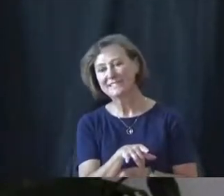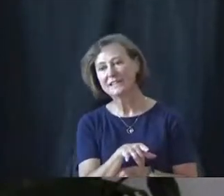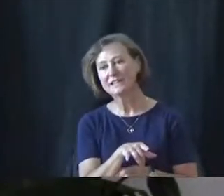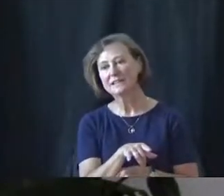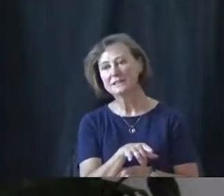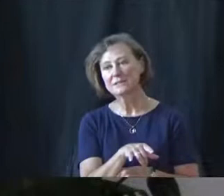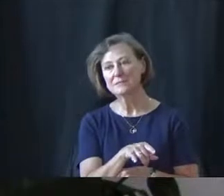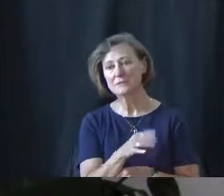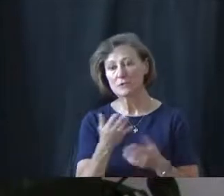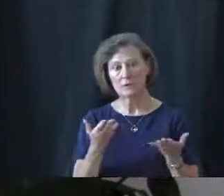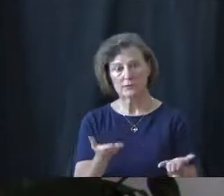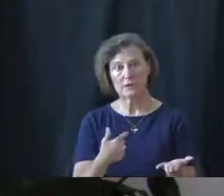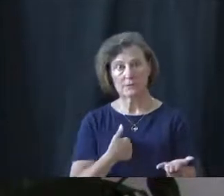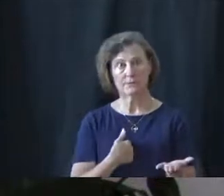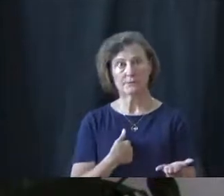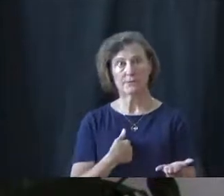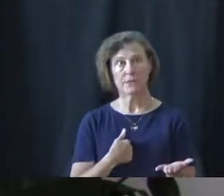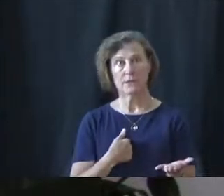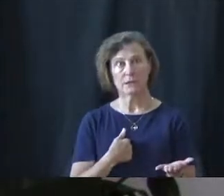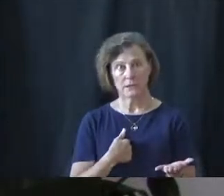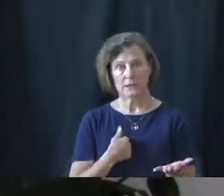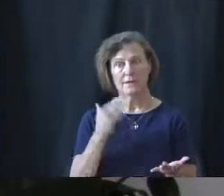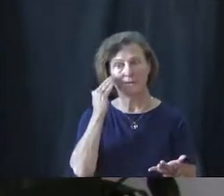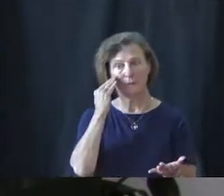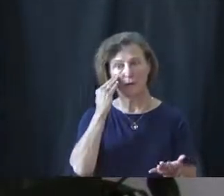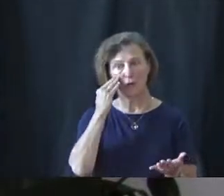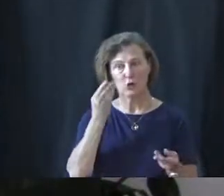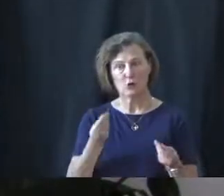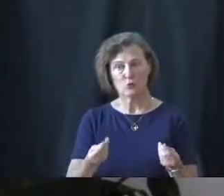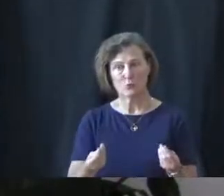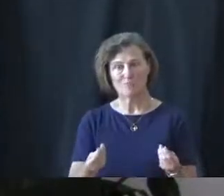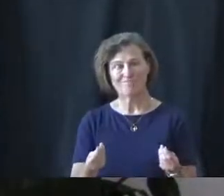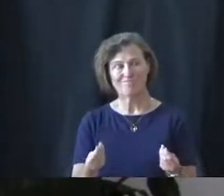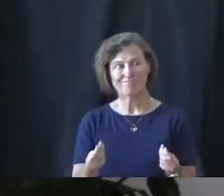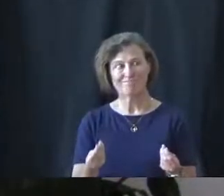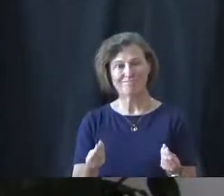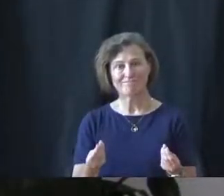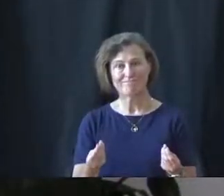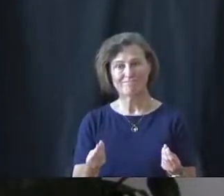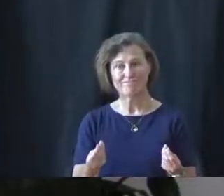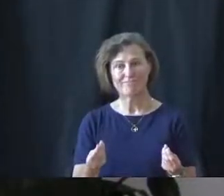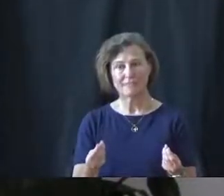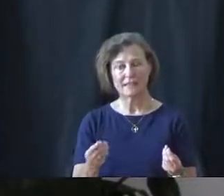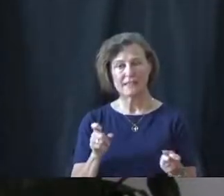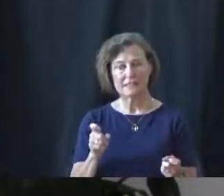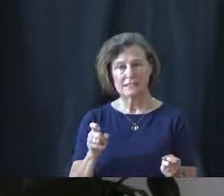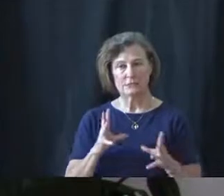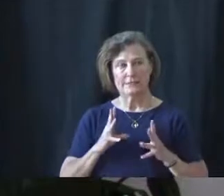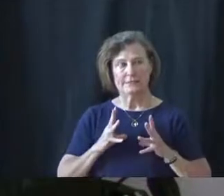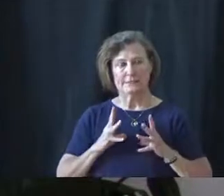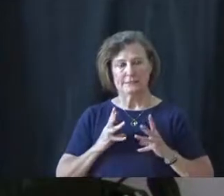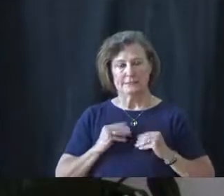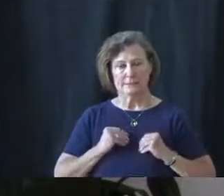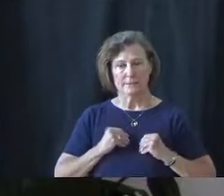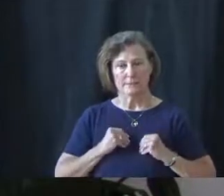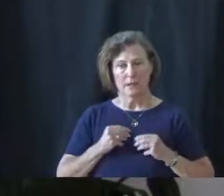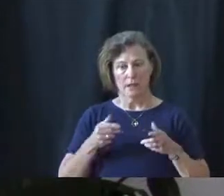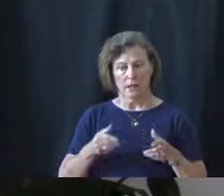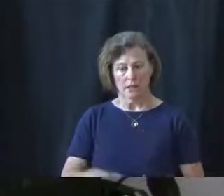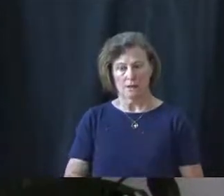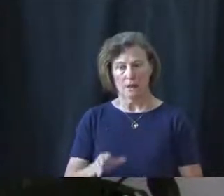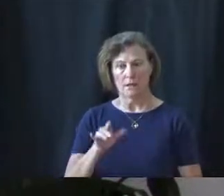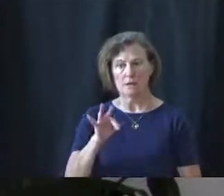And so here I was, once again, on familiar territory, of coming to terms with the loss of someone